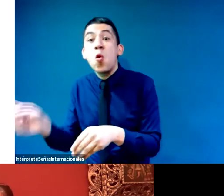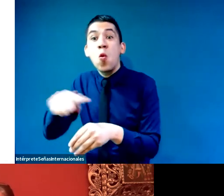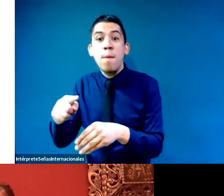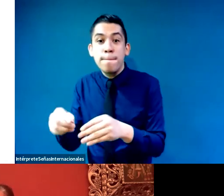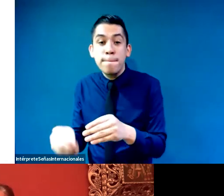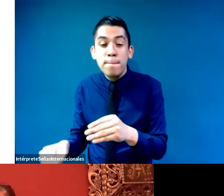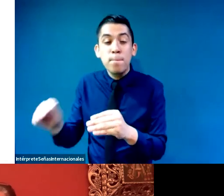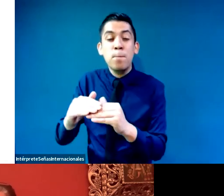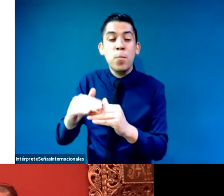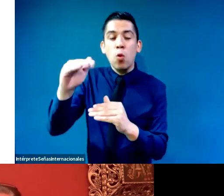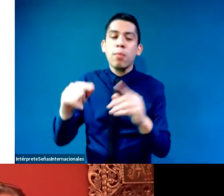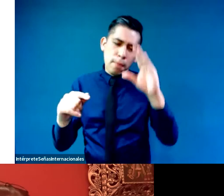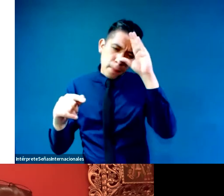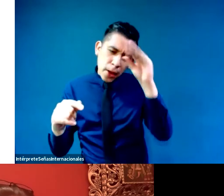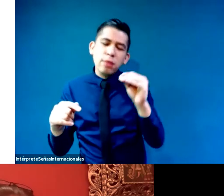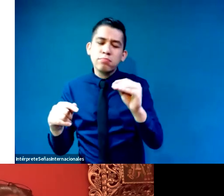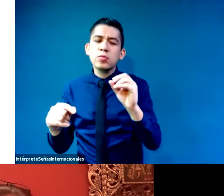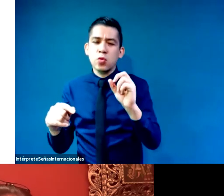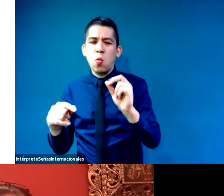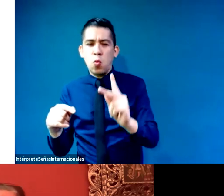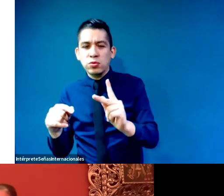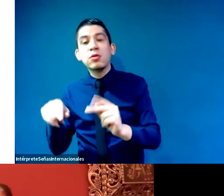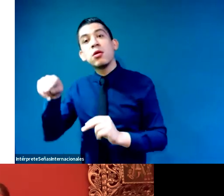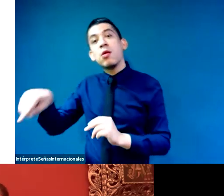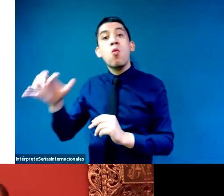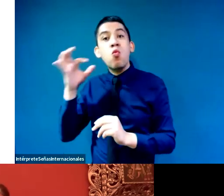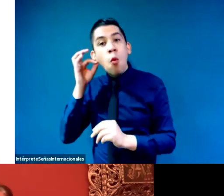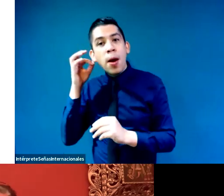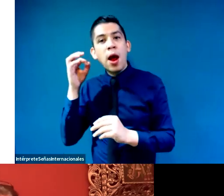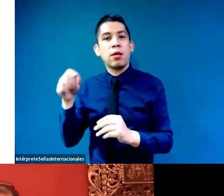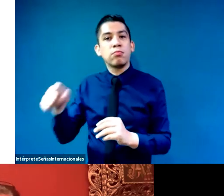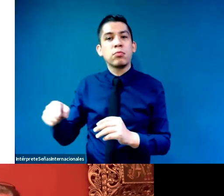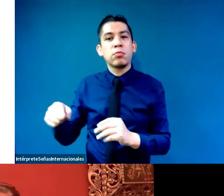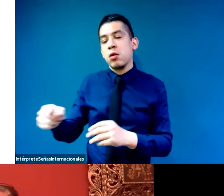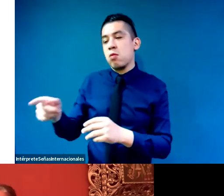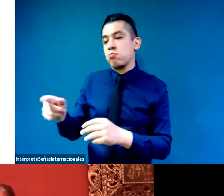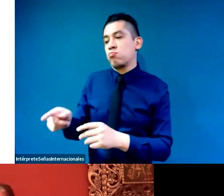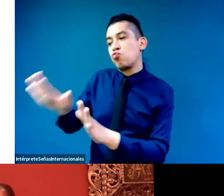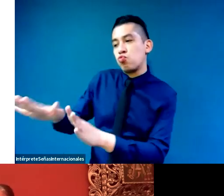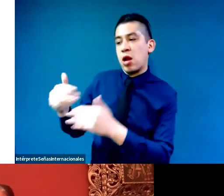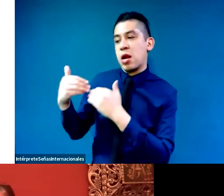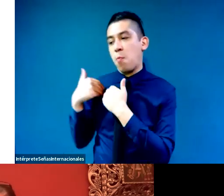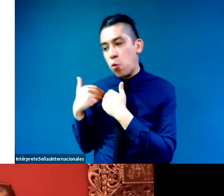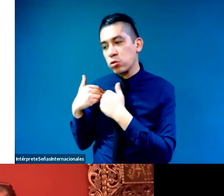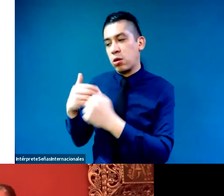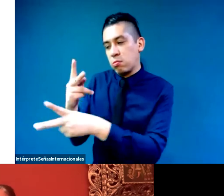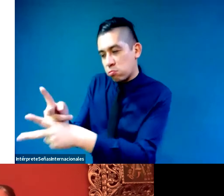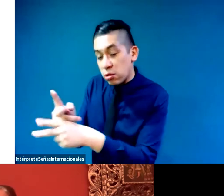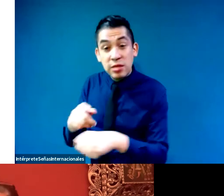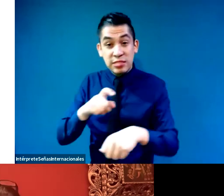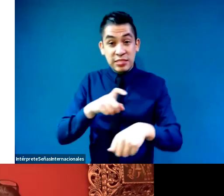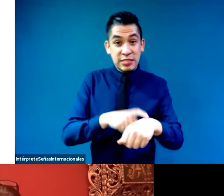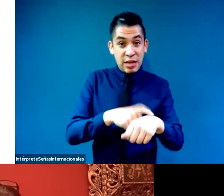is divided into those who have digital access and those who don't. Solving for this will